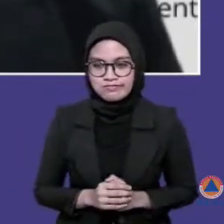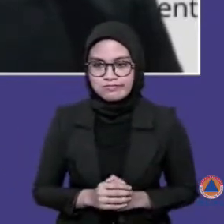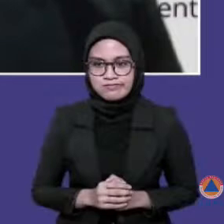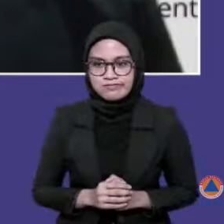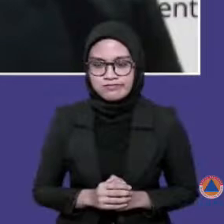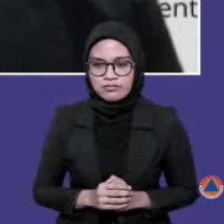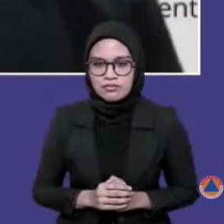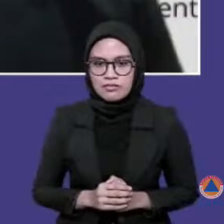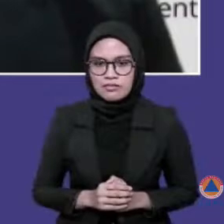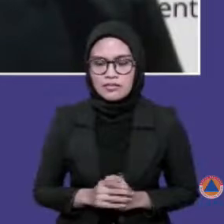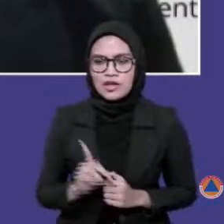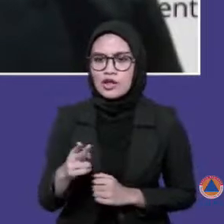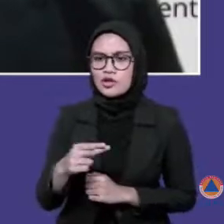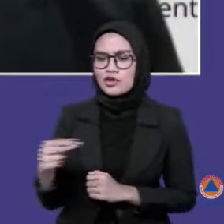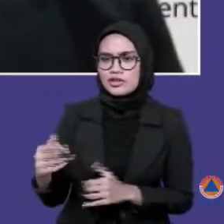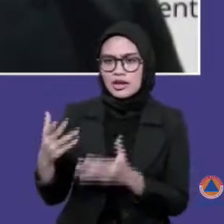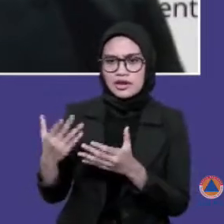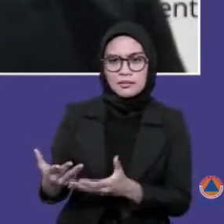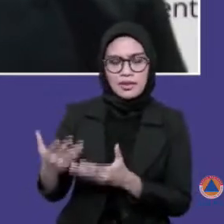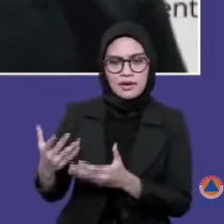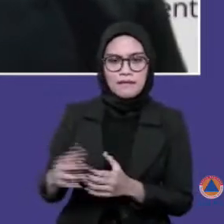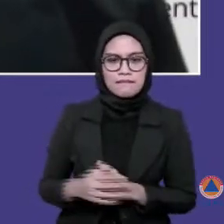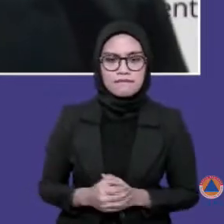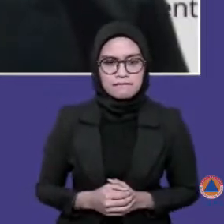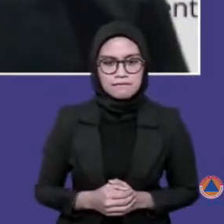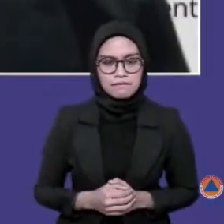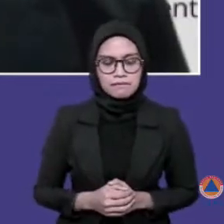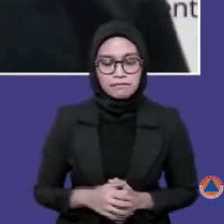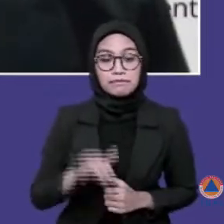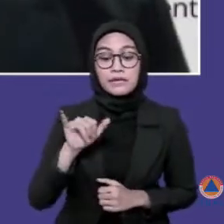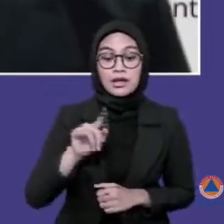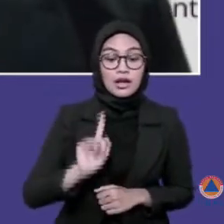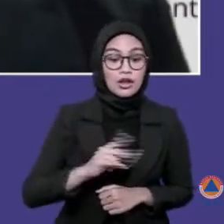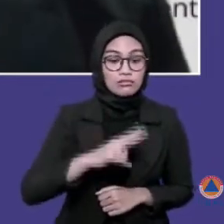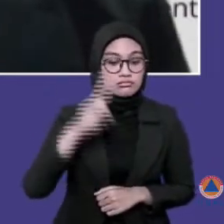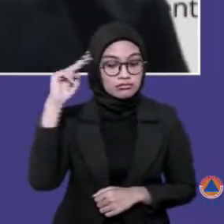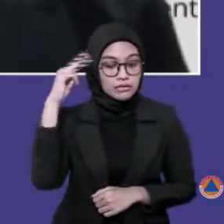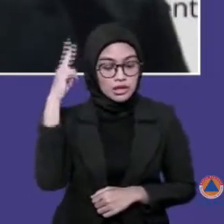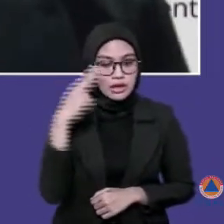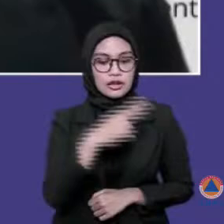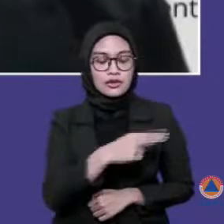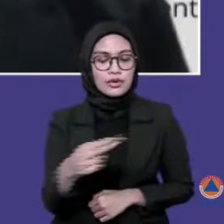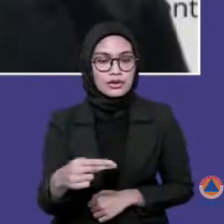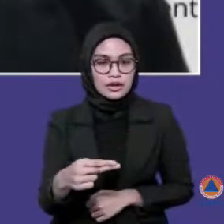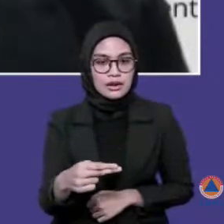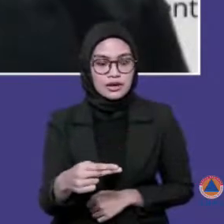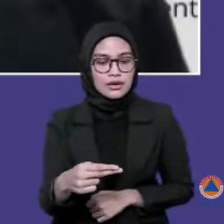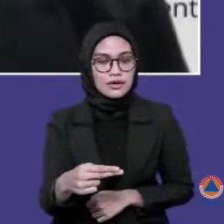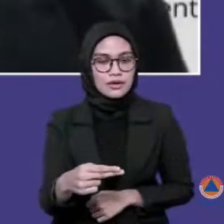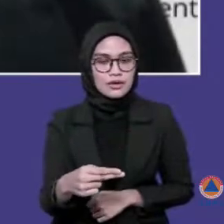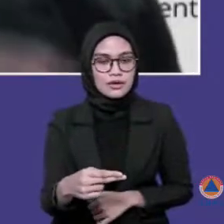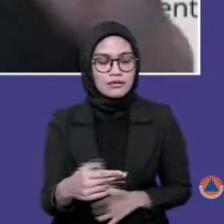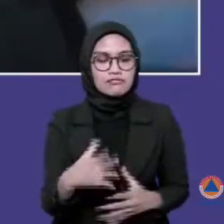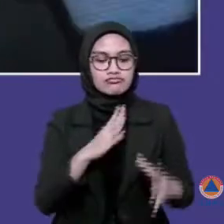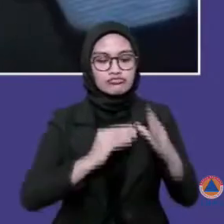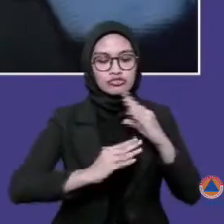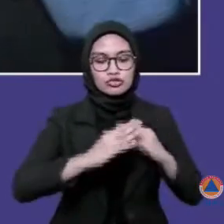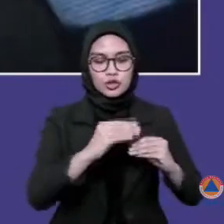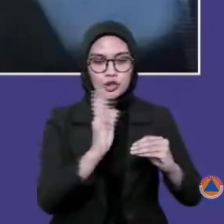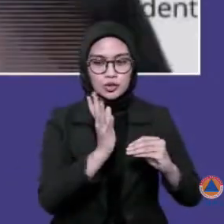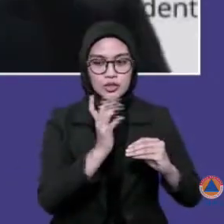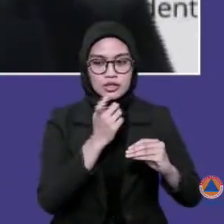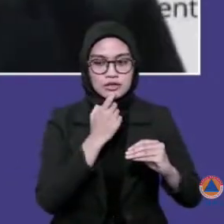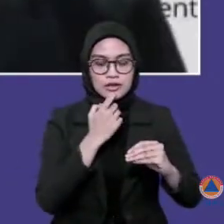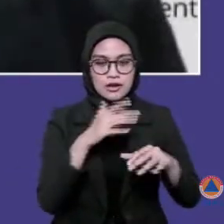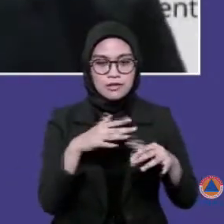case? Yes, the government of Indonesia recently has discussed